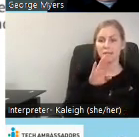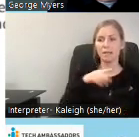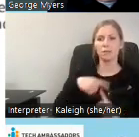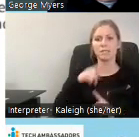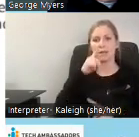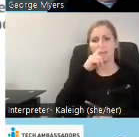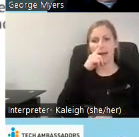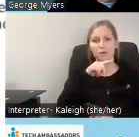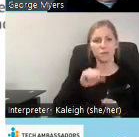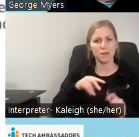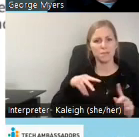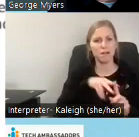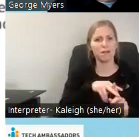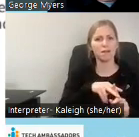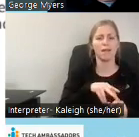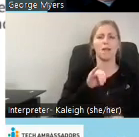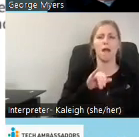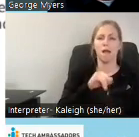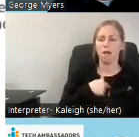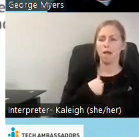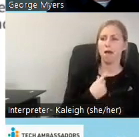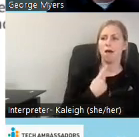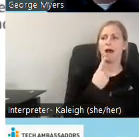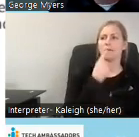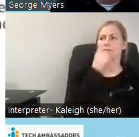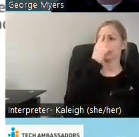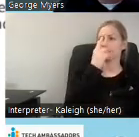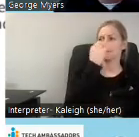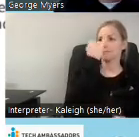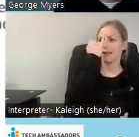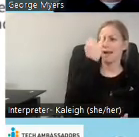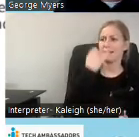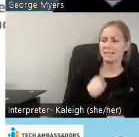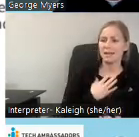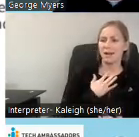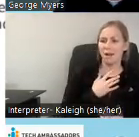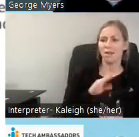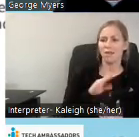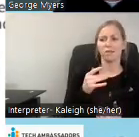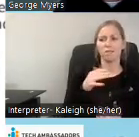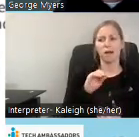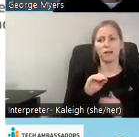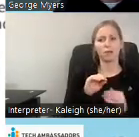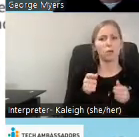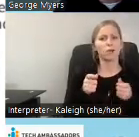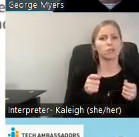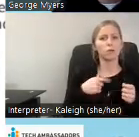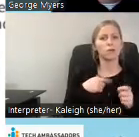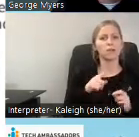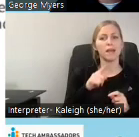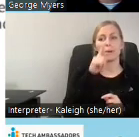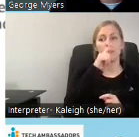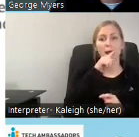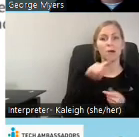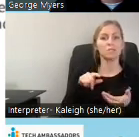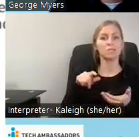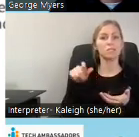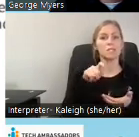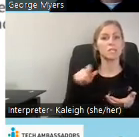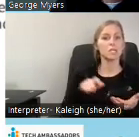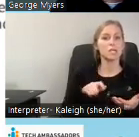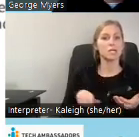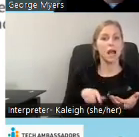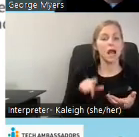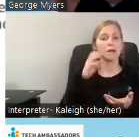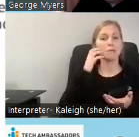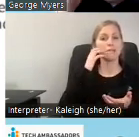the idea of programming a microcontroller that would move the mouse around on my cell phone and to input letters into the phone,